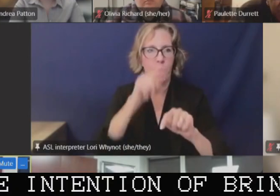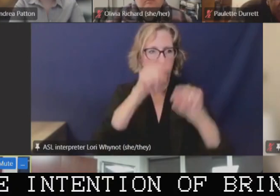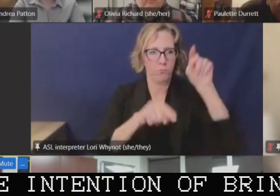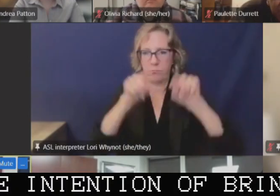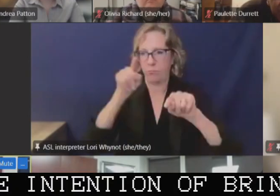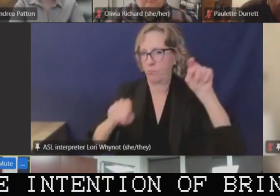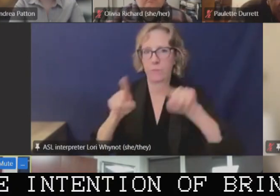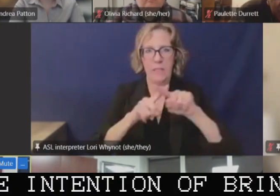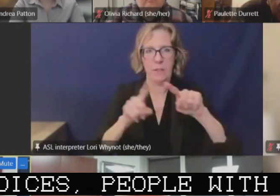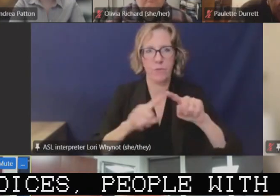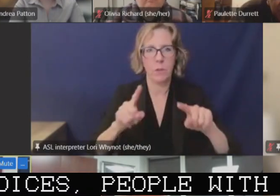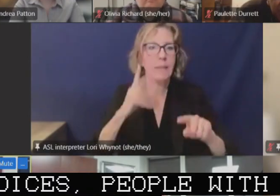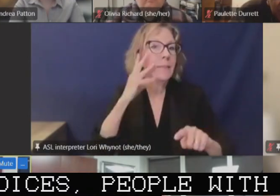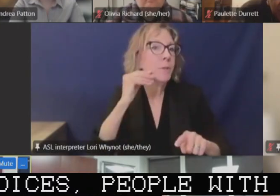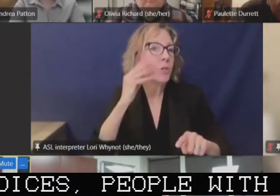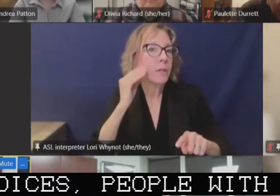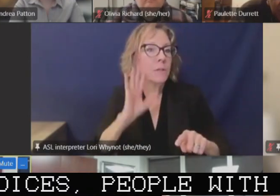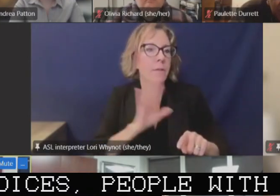and